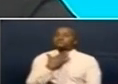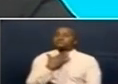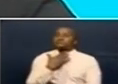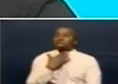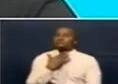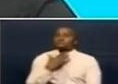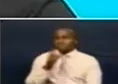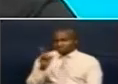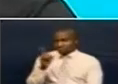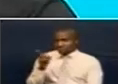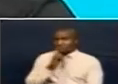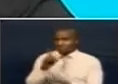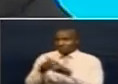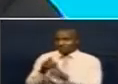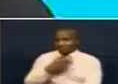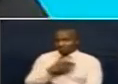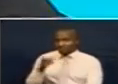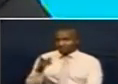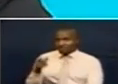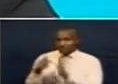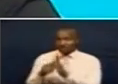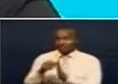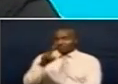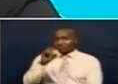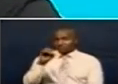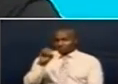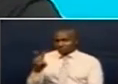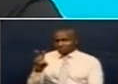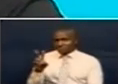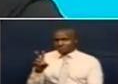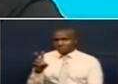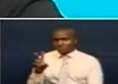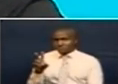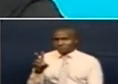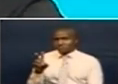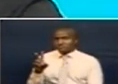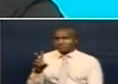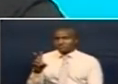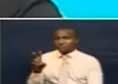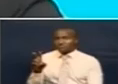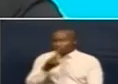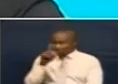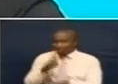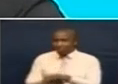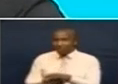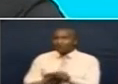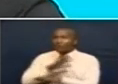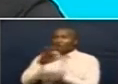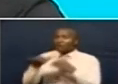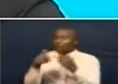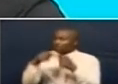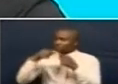to caution my brother Savula is that, for instance, in 2002, when the wave went against